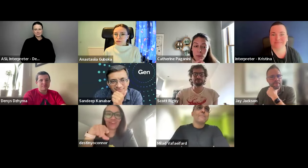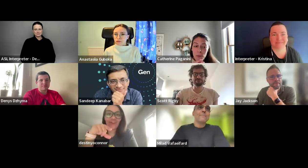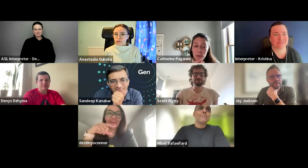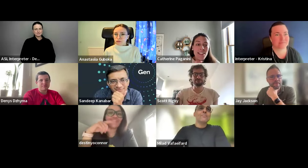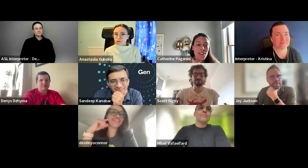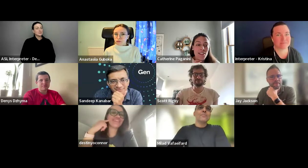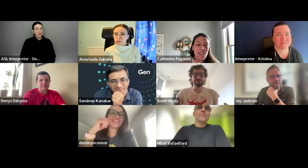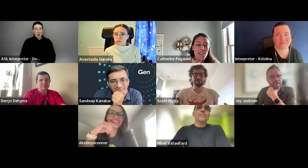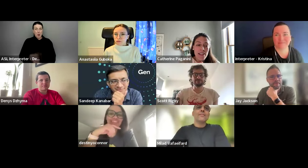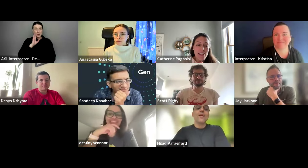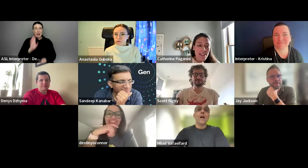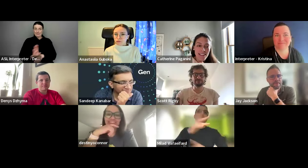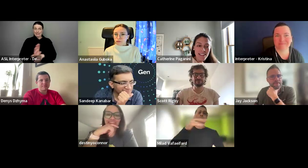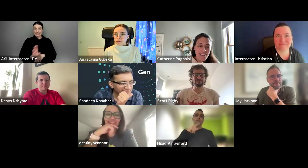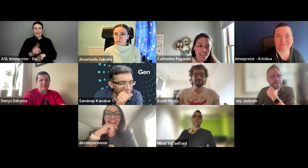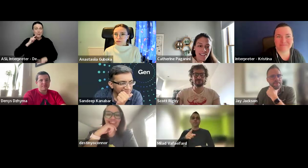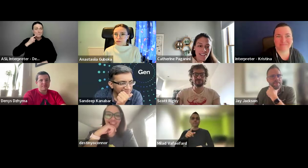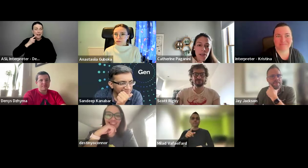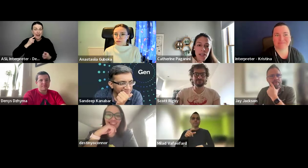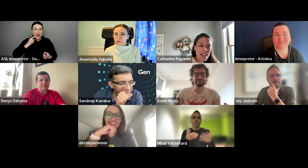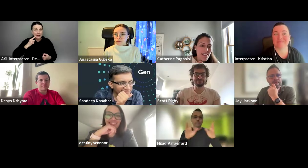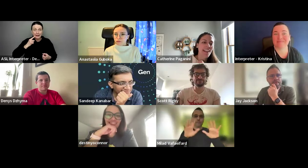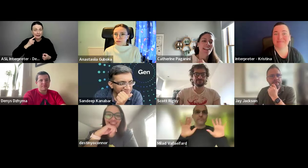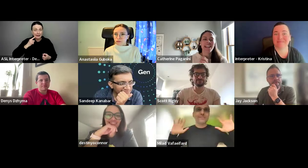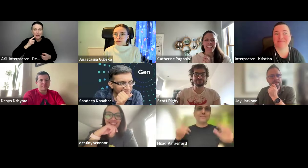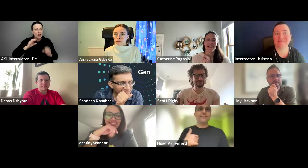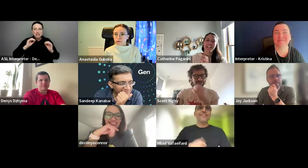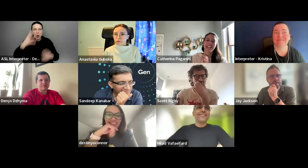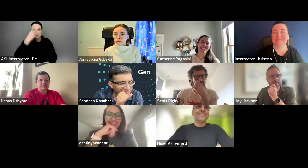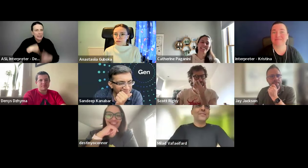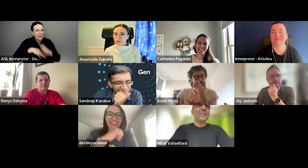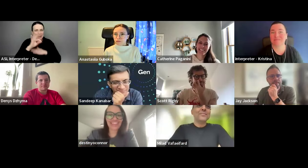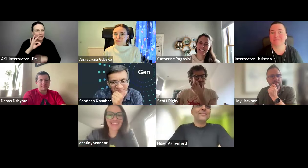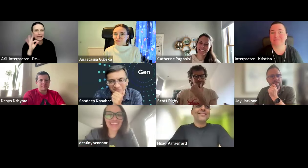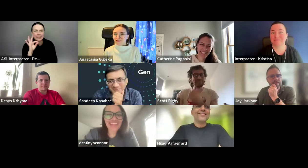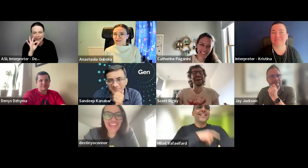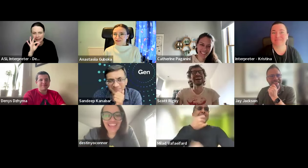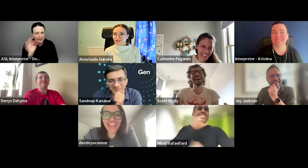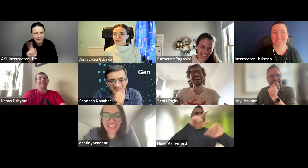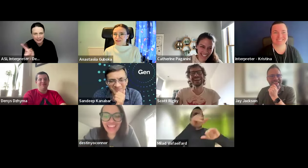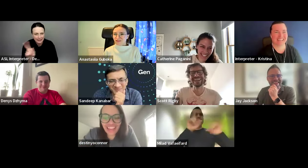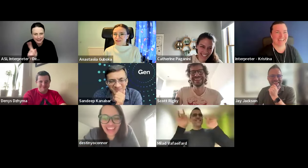Yeah, we're going to be busy. So Milad, no sleeping in.